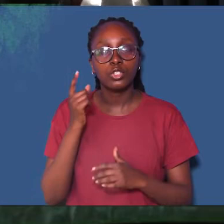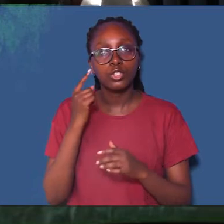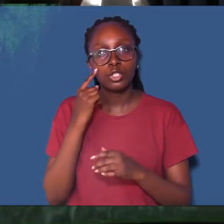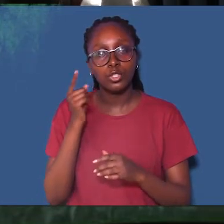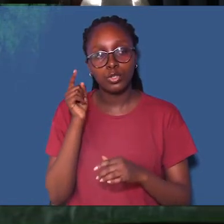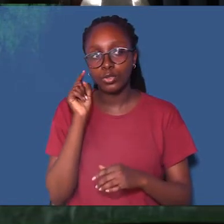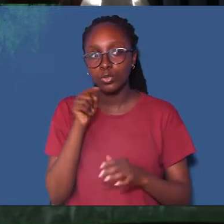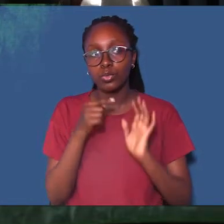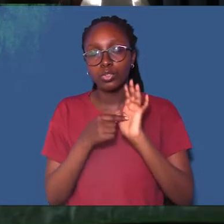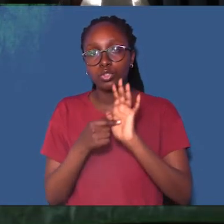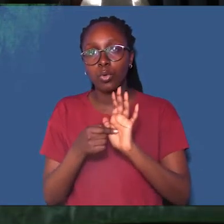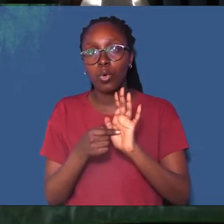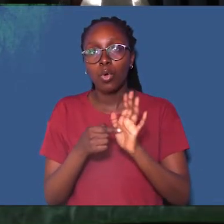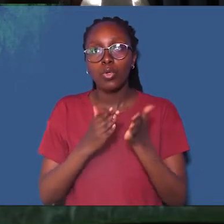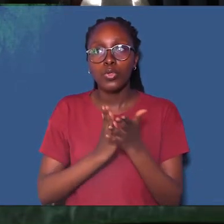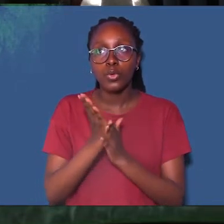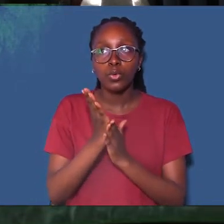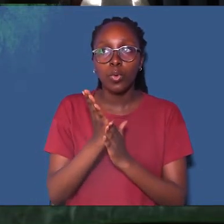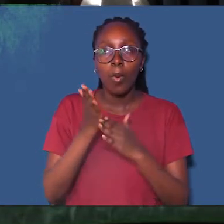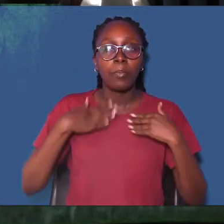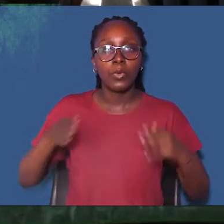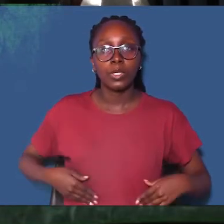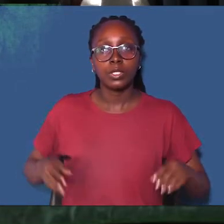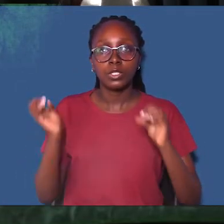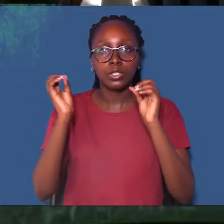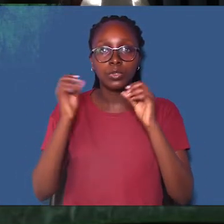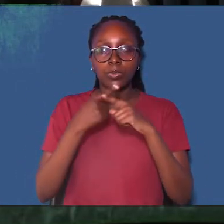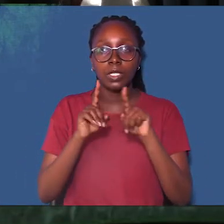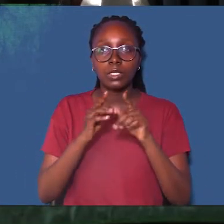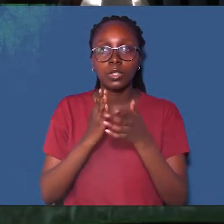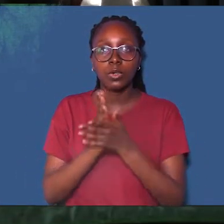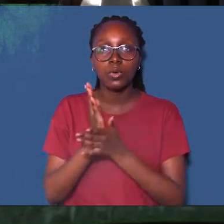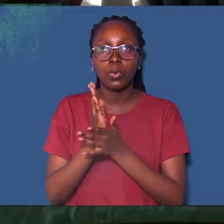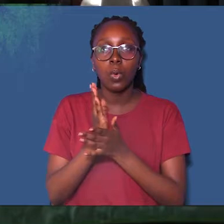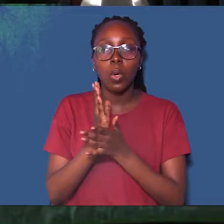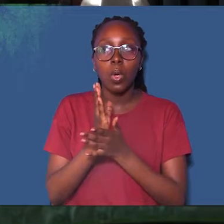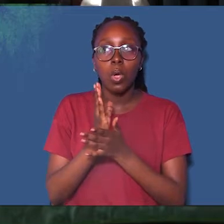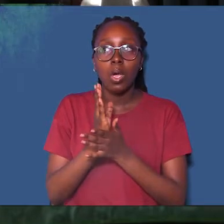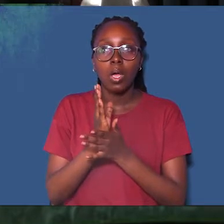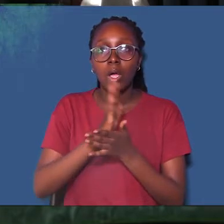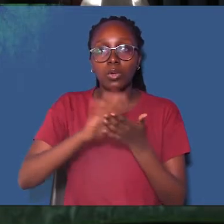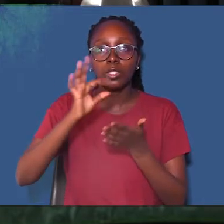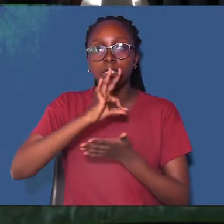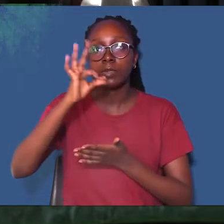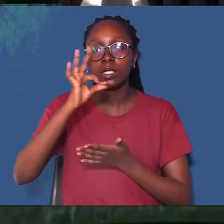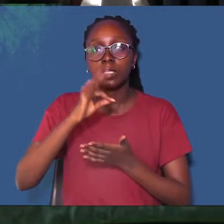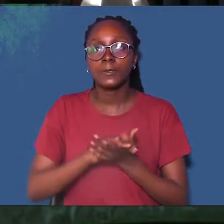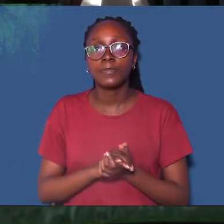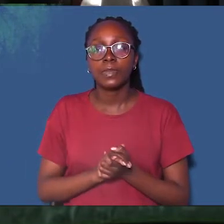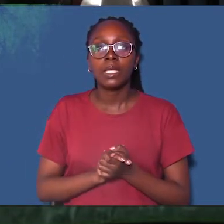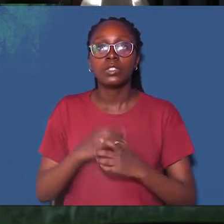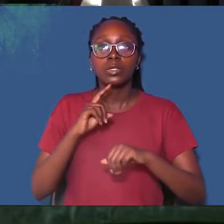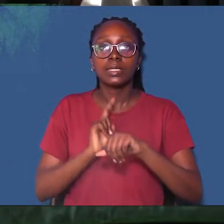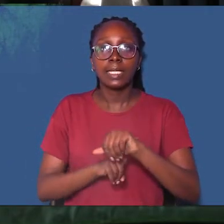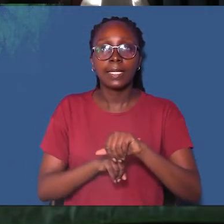by the Spirit of God. And so the point where the Holy Spirit reveals to us